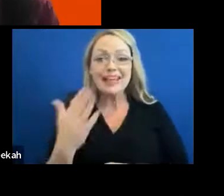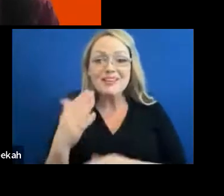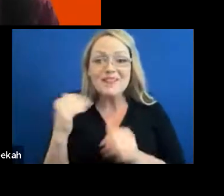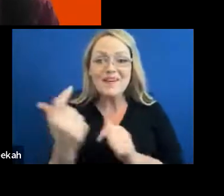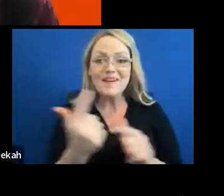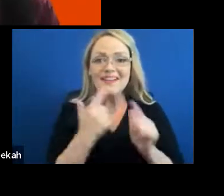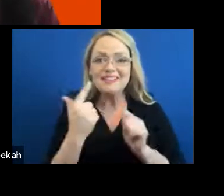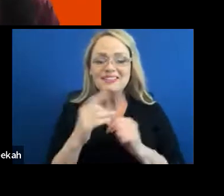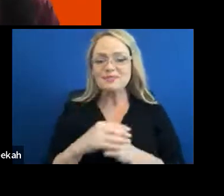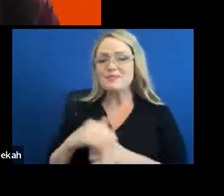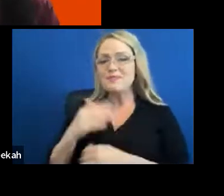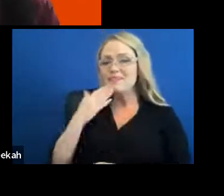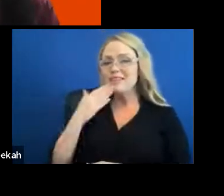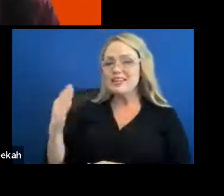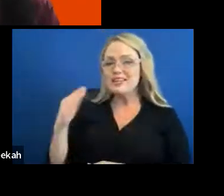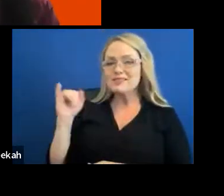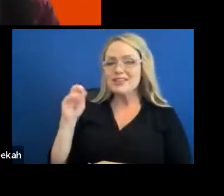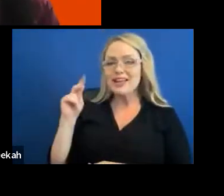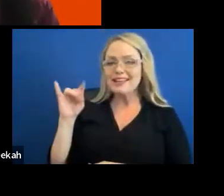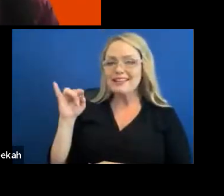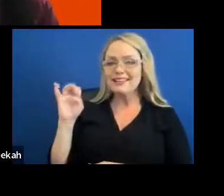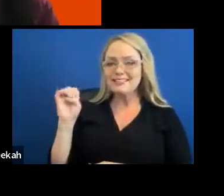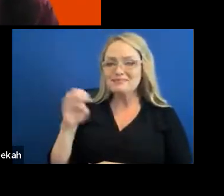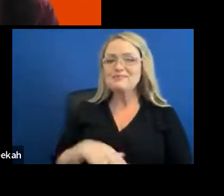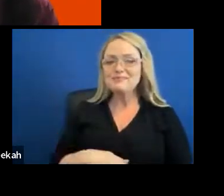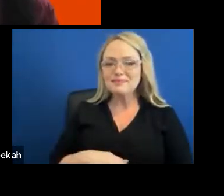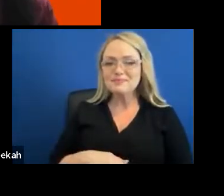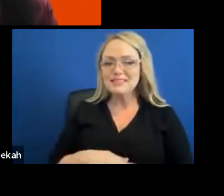Thank you, Jackie. So now